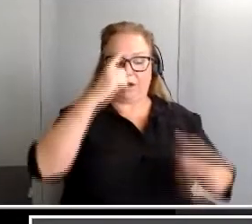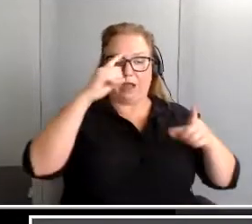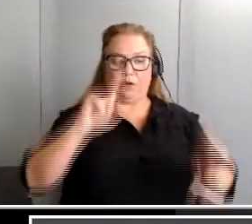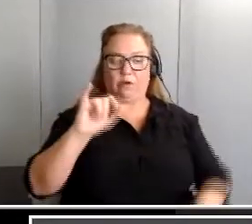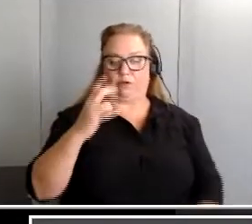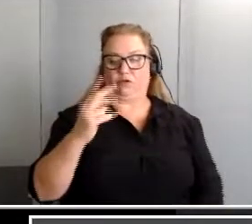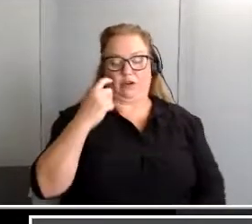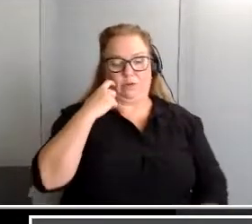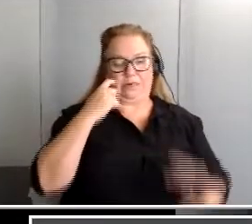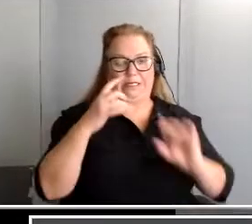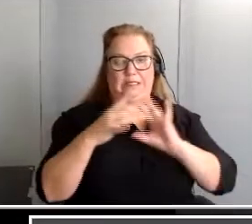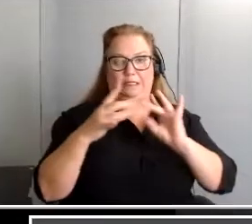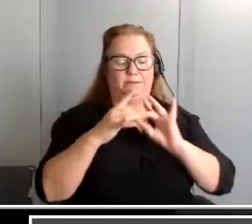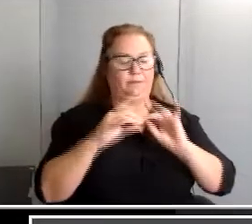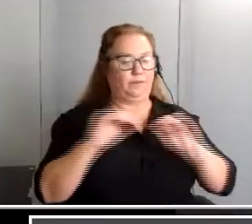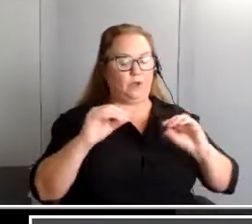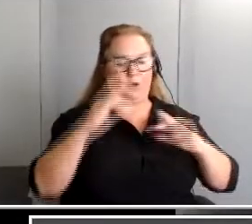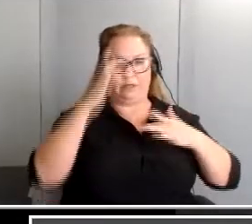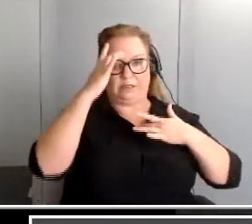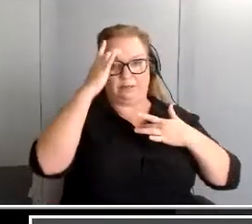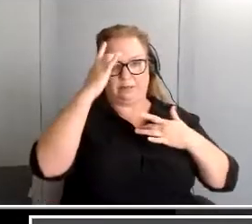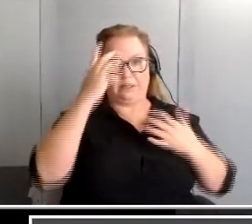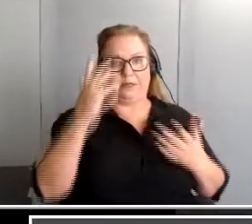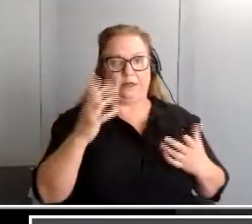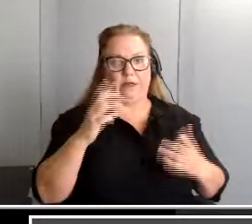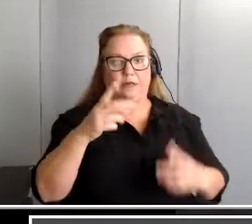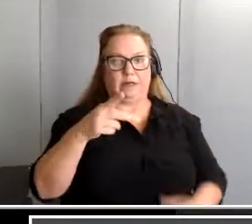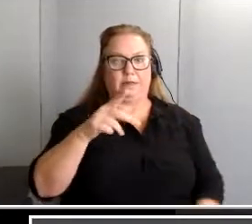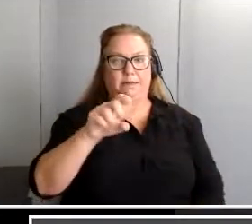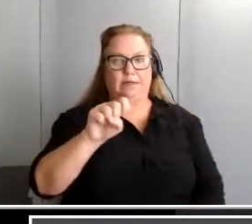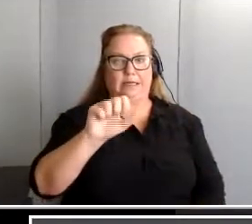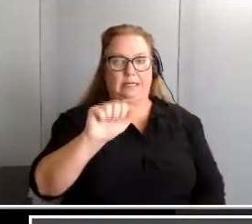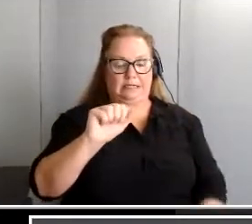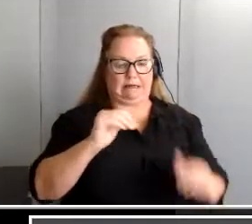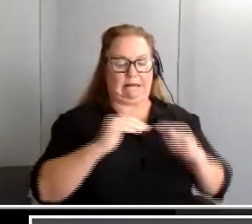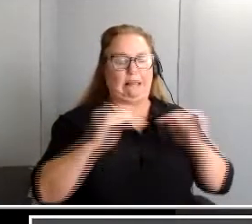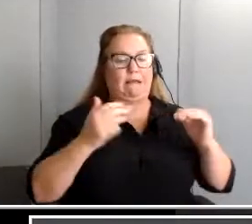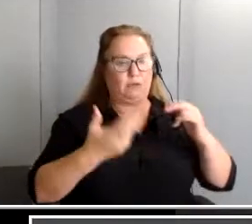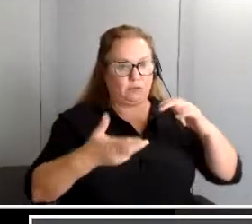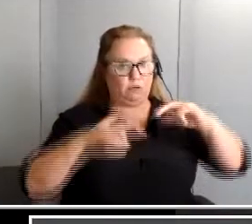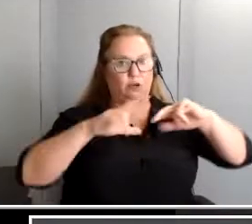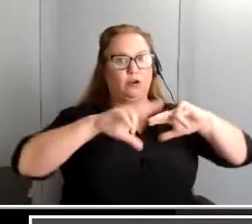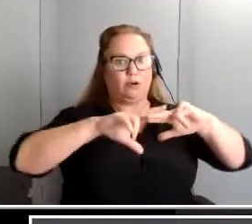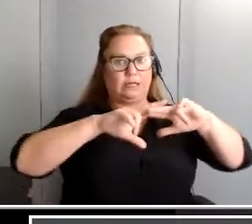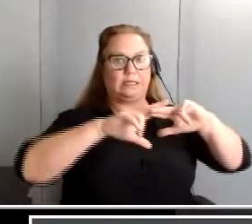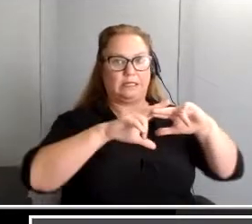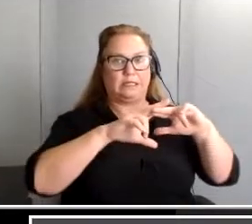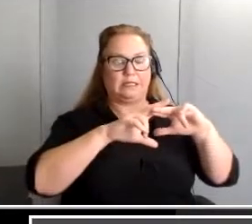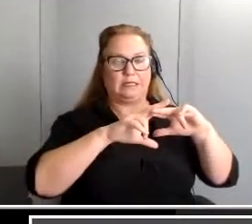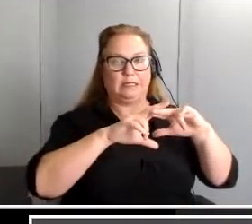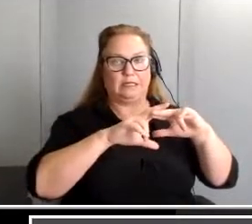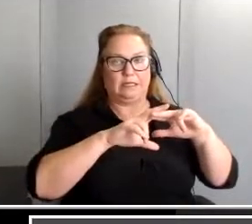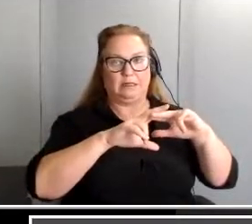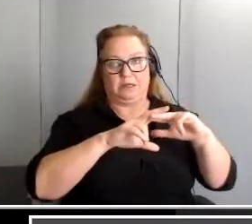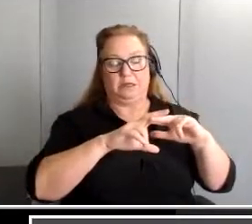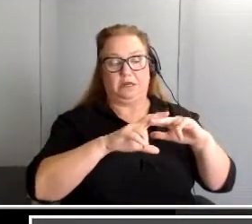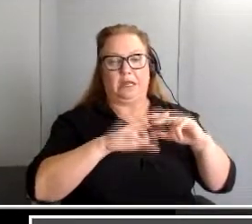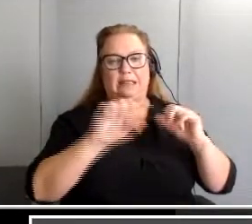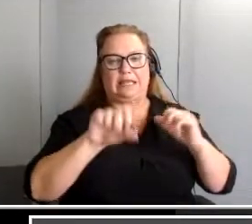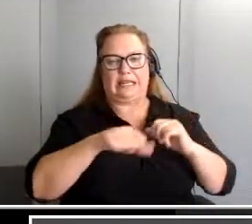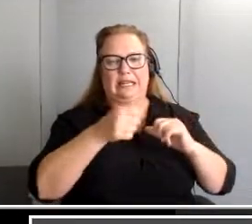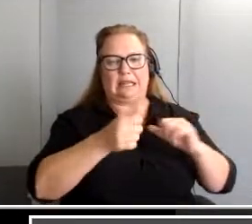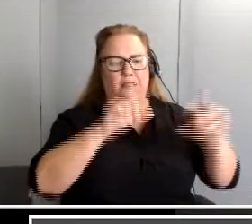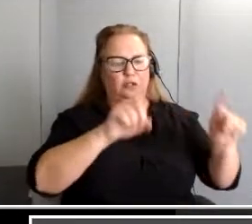were no symptoms outside the fact that the PSA was going up. And in fact, they even did another